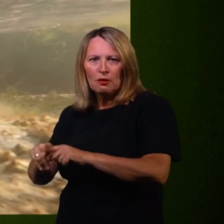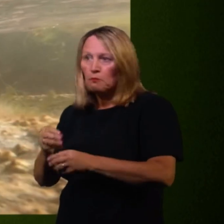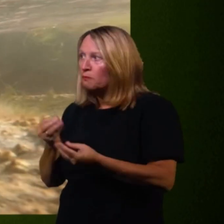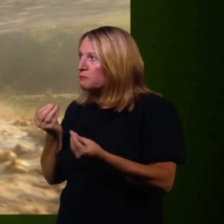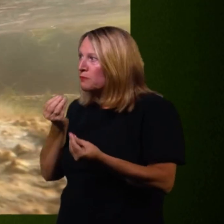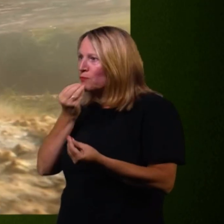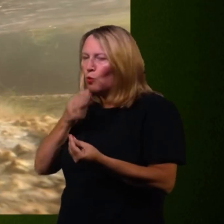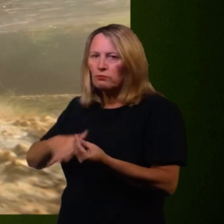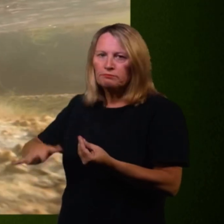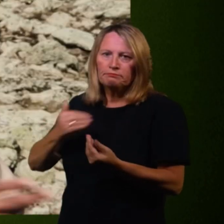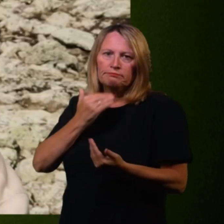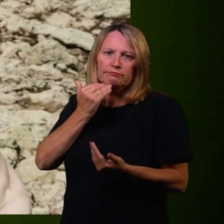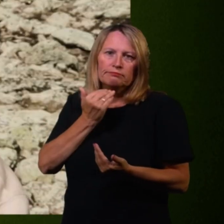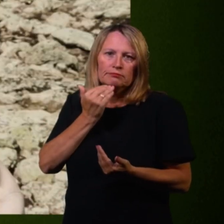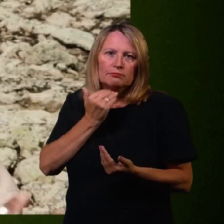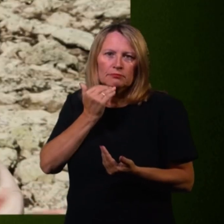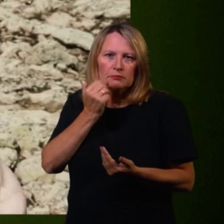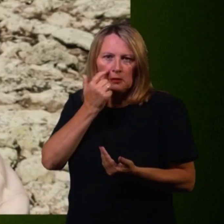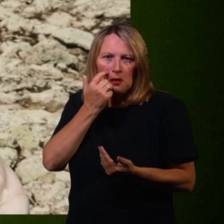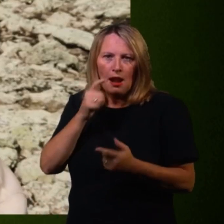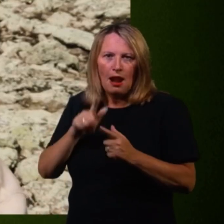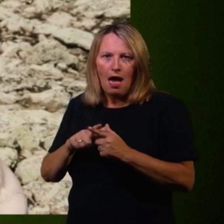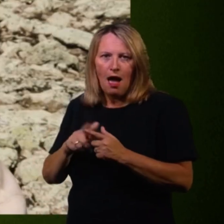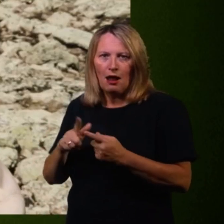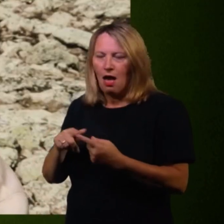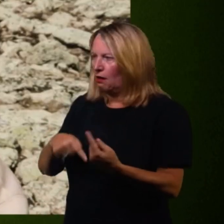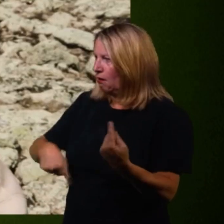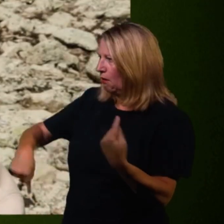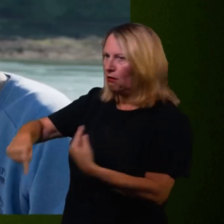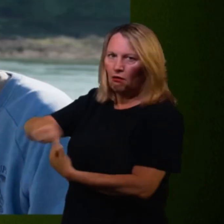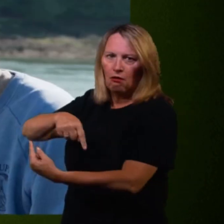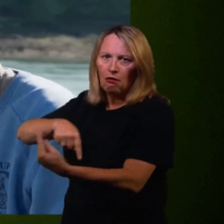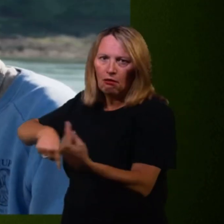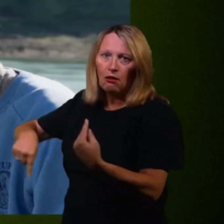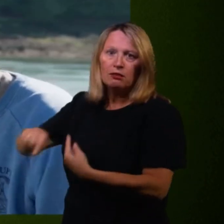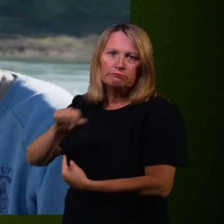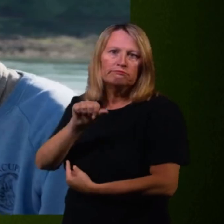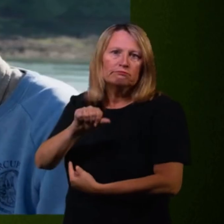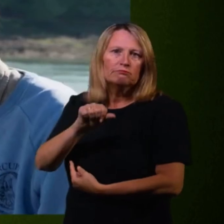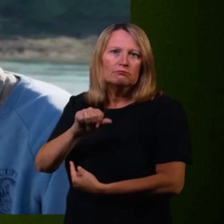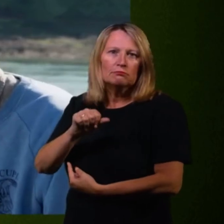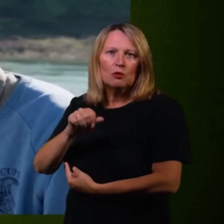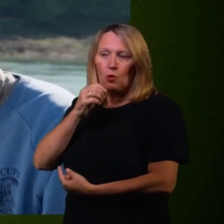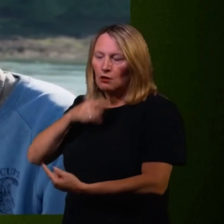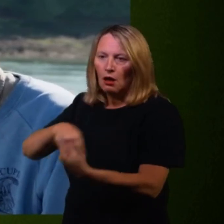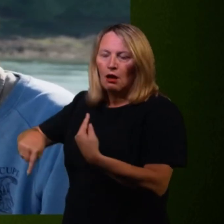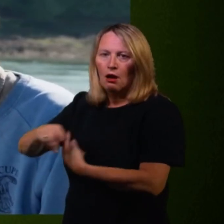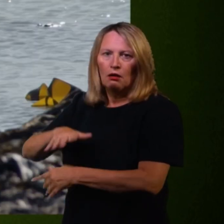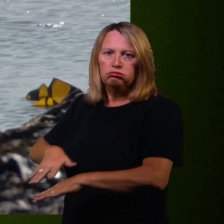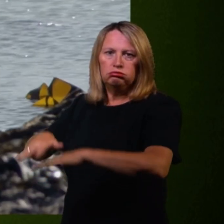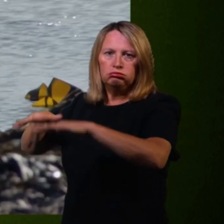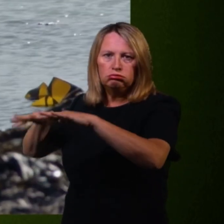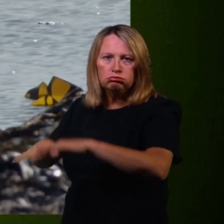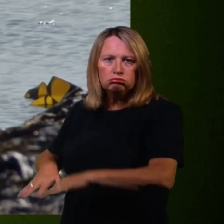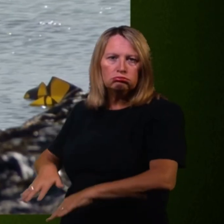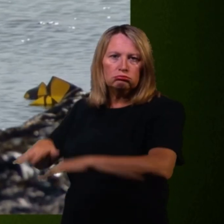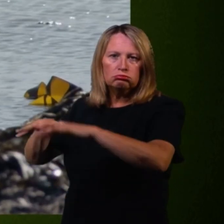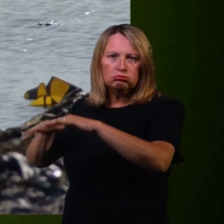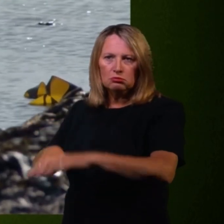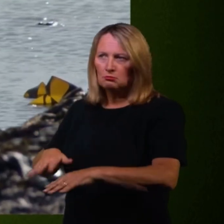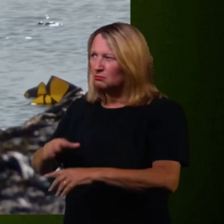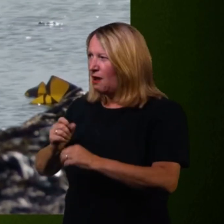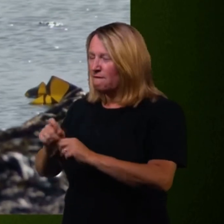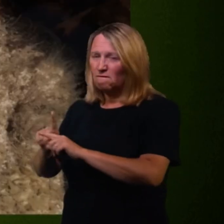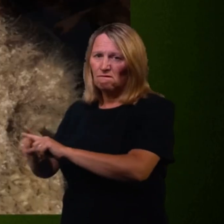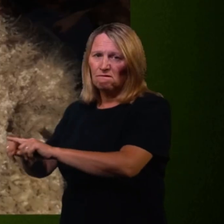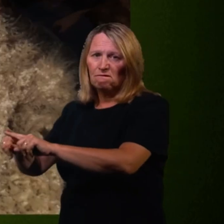through. So a little bit like a conveyor belt of food going past. Yeah. And so within the whole of the Menai Strait, you've got an incredible variety